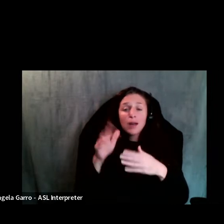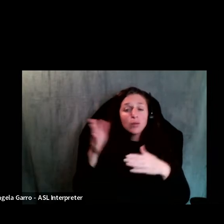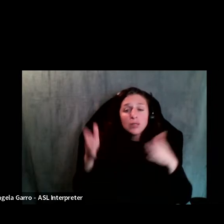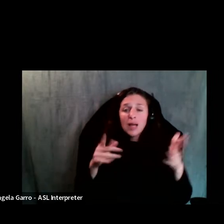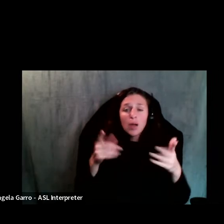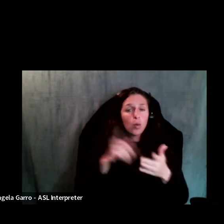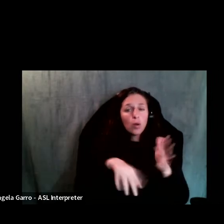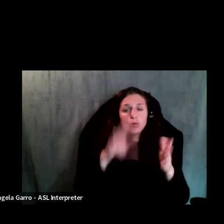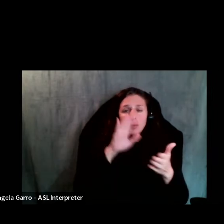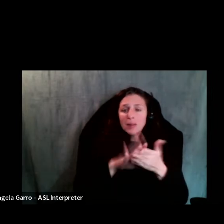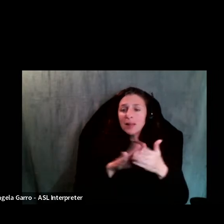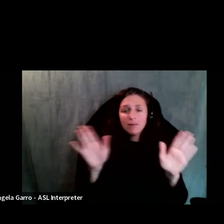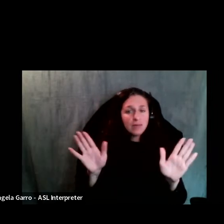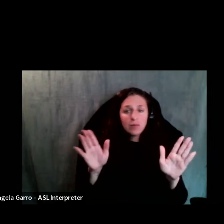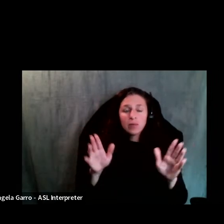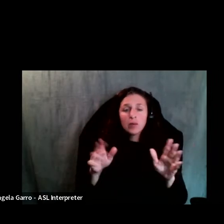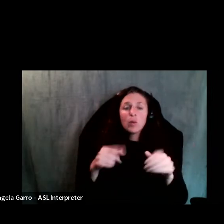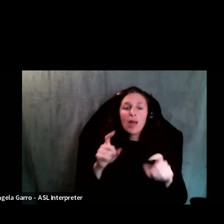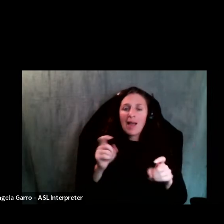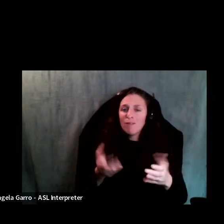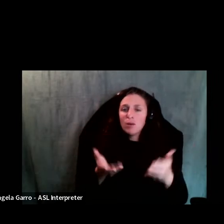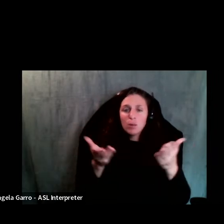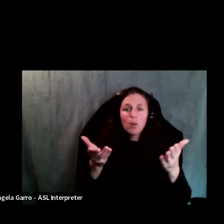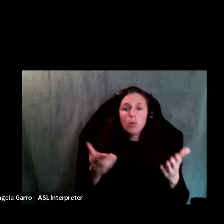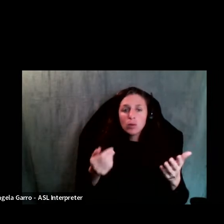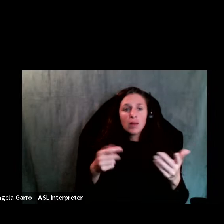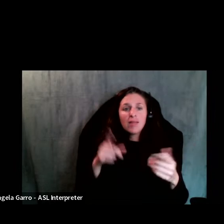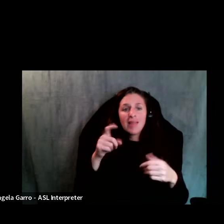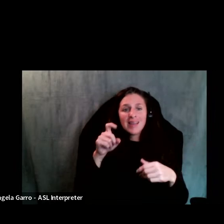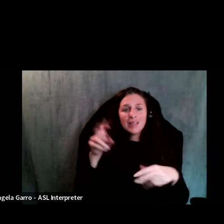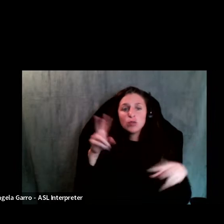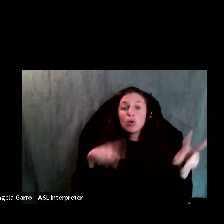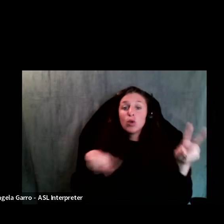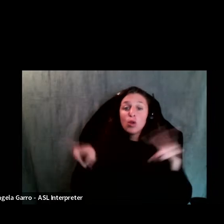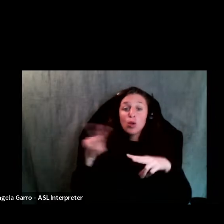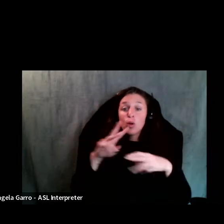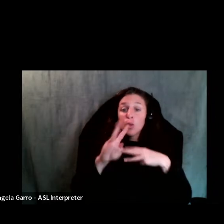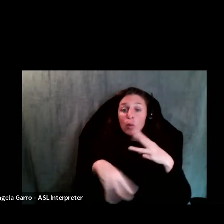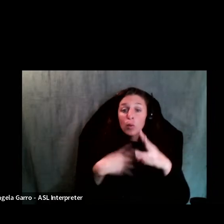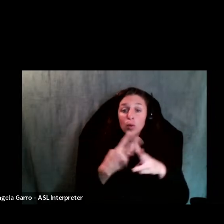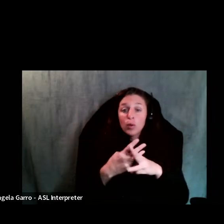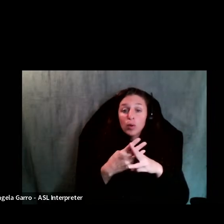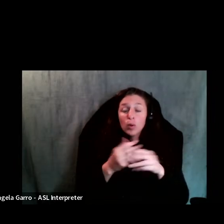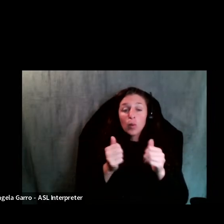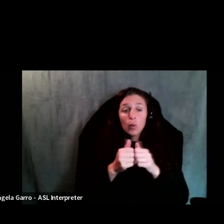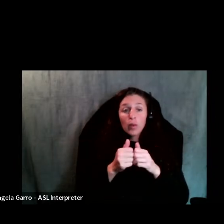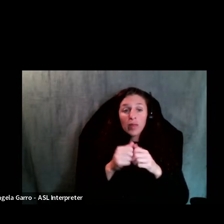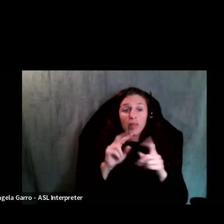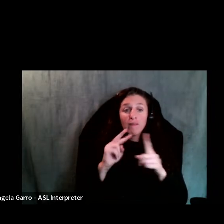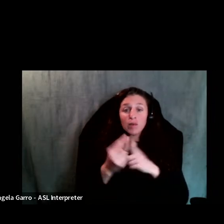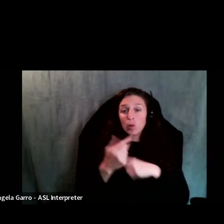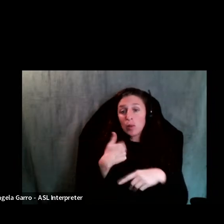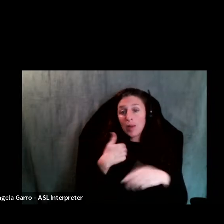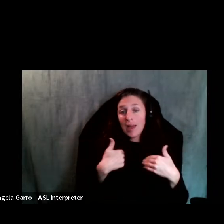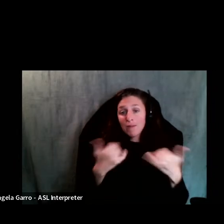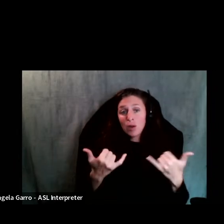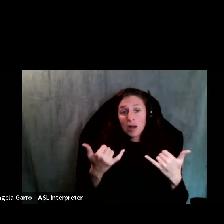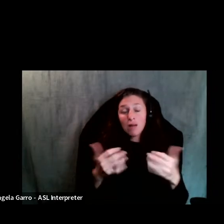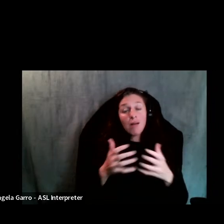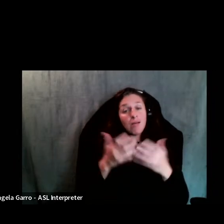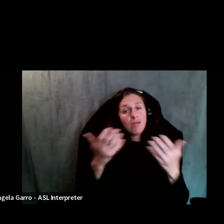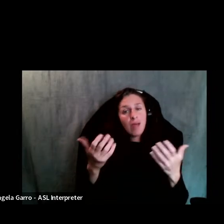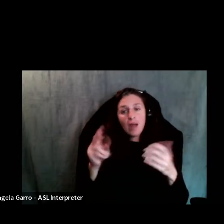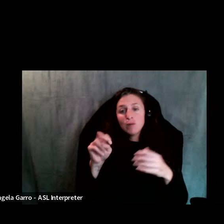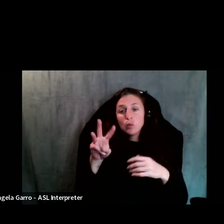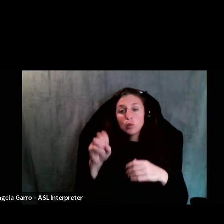believe. You know, we have to promote that, because they have to look at the world with the view that we have right now, which is a lot of media from